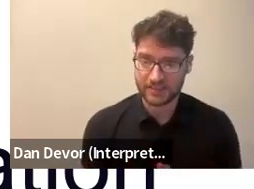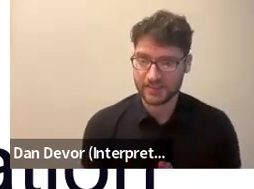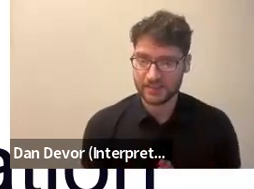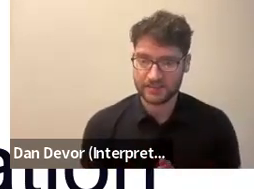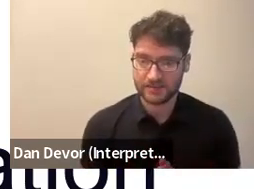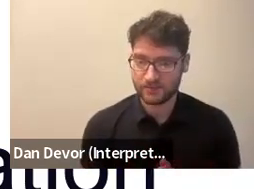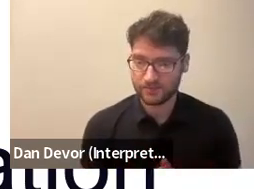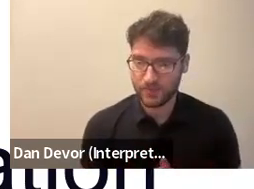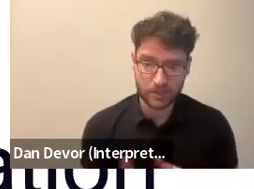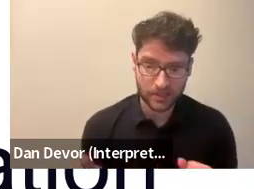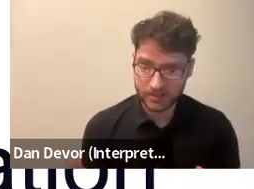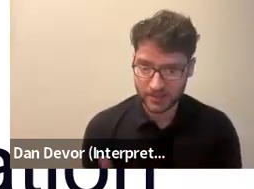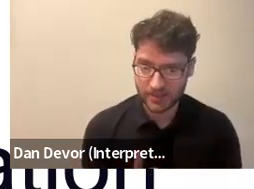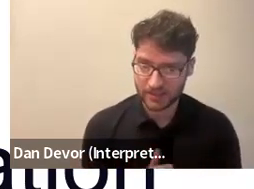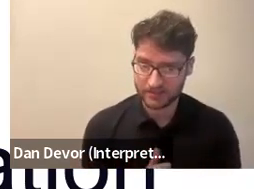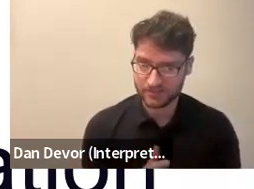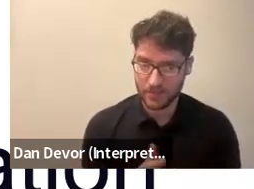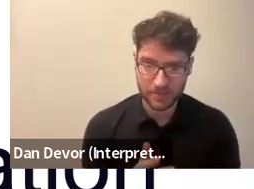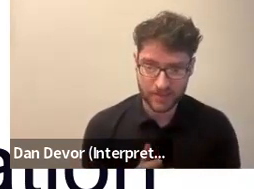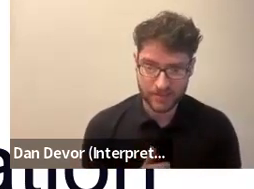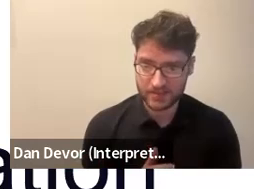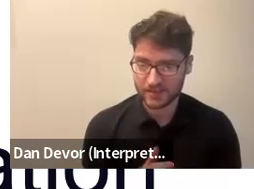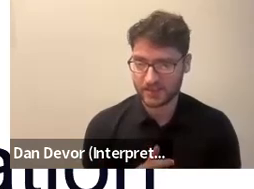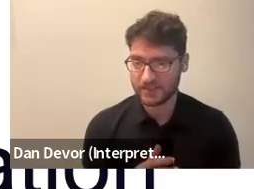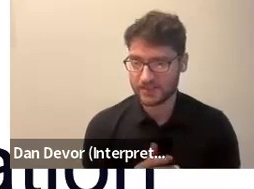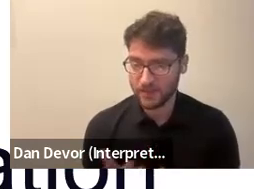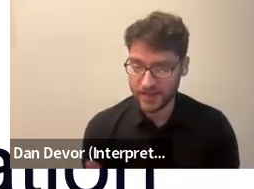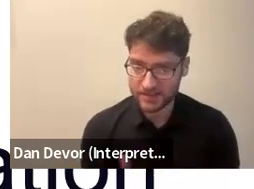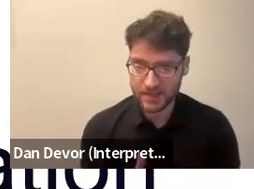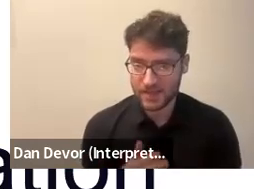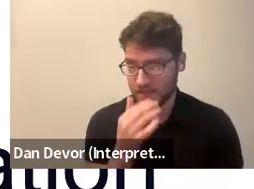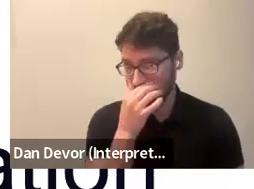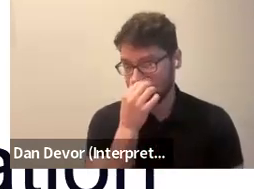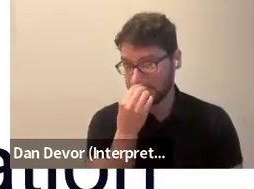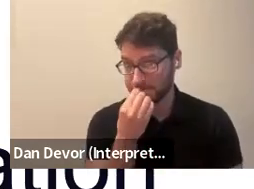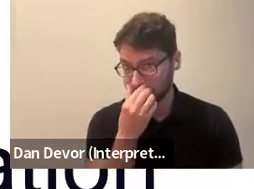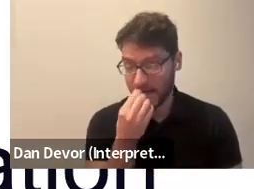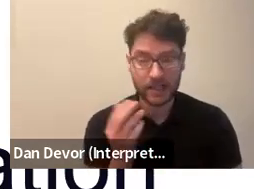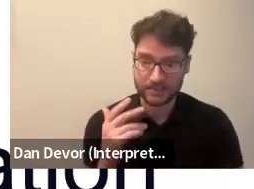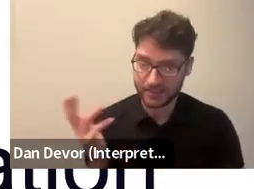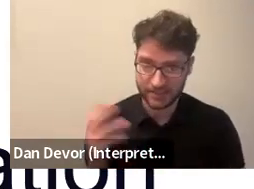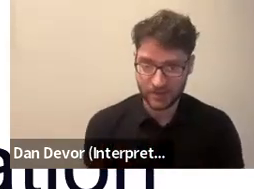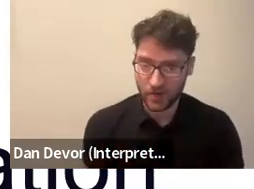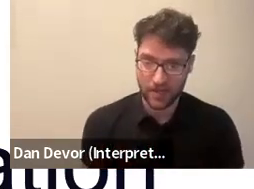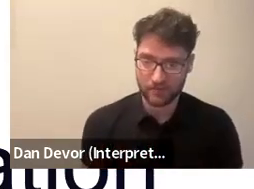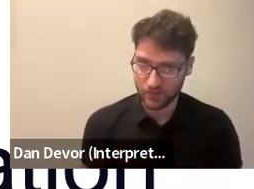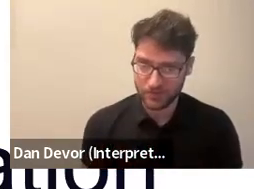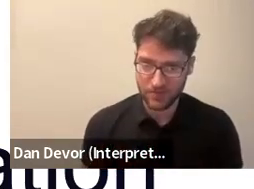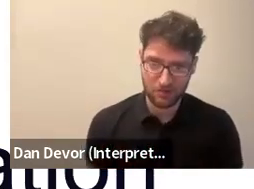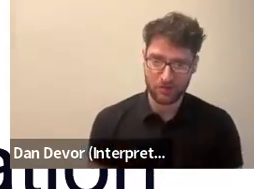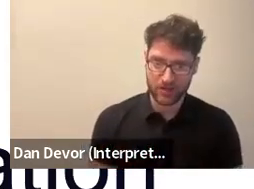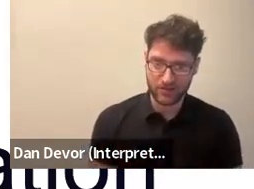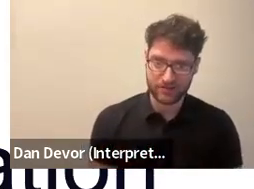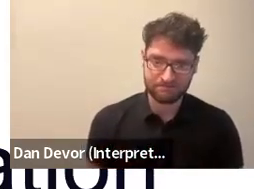D.C. In public spaces and debates, constantly going back and